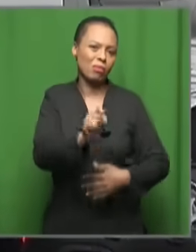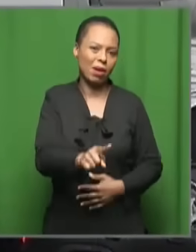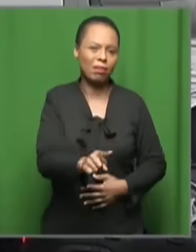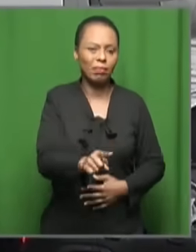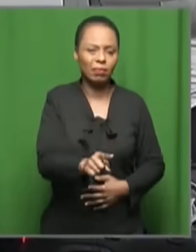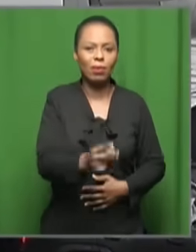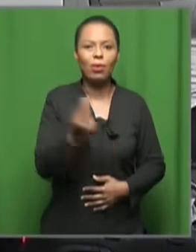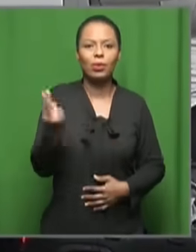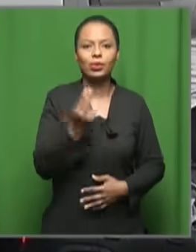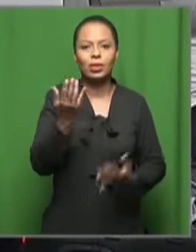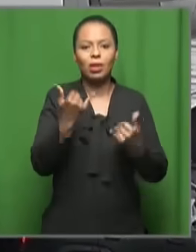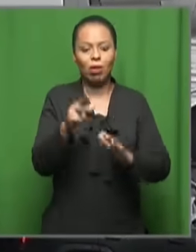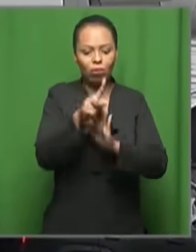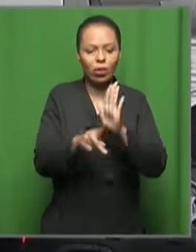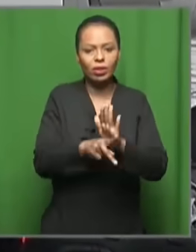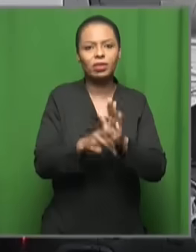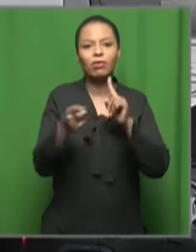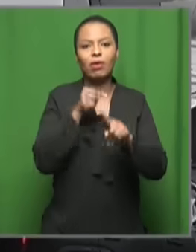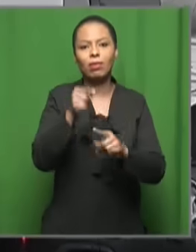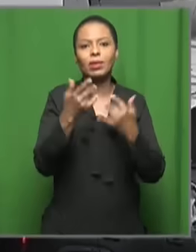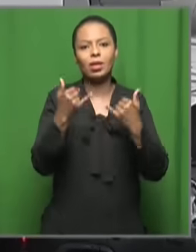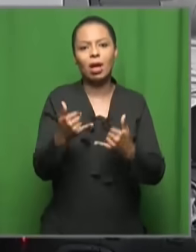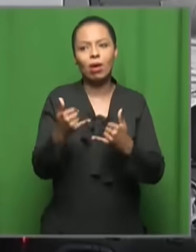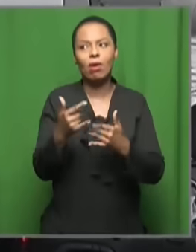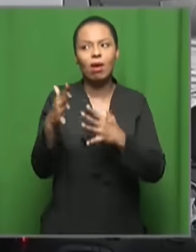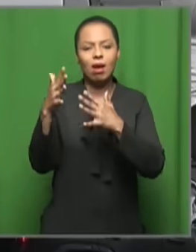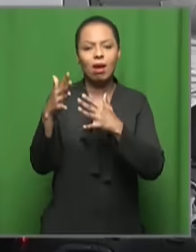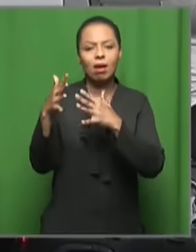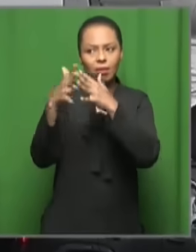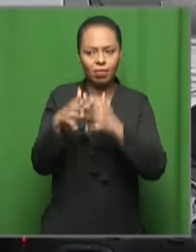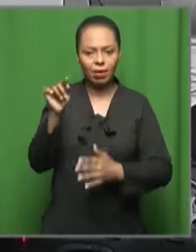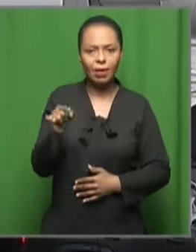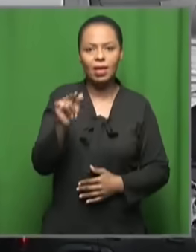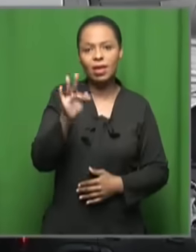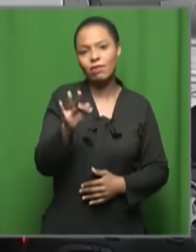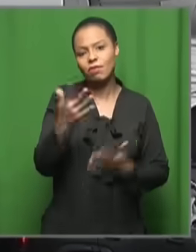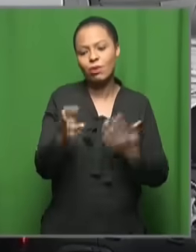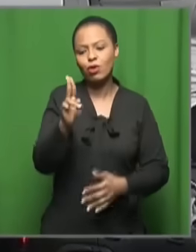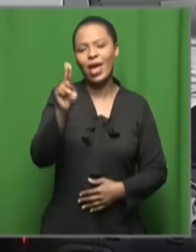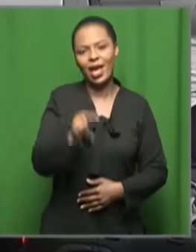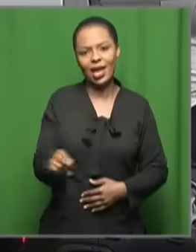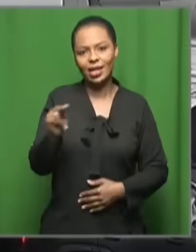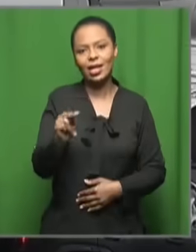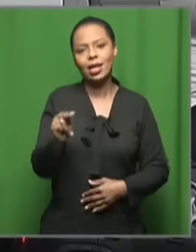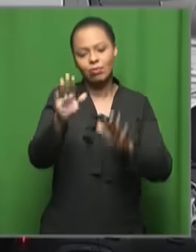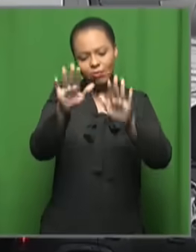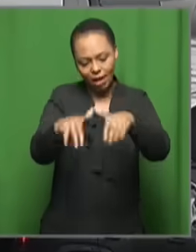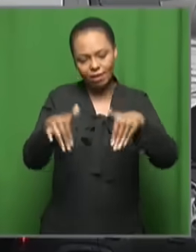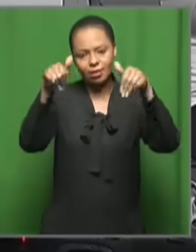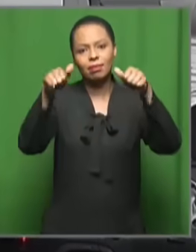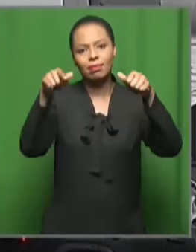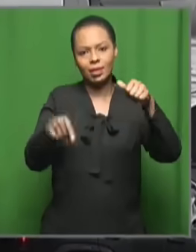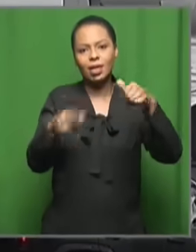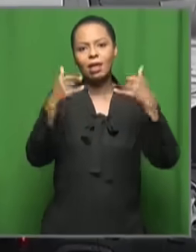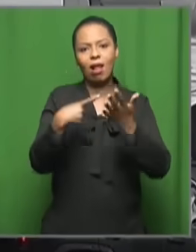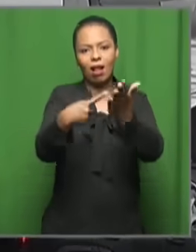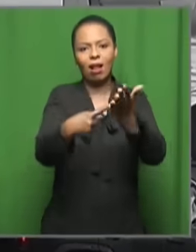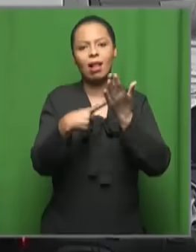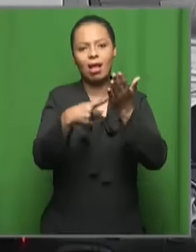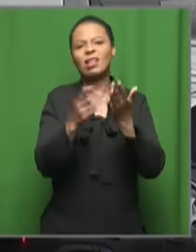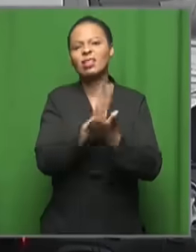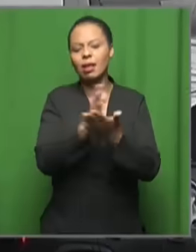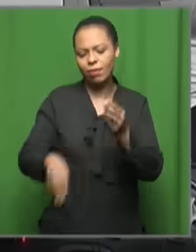promulgation of policies at the level of the United Nations. So when you go to the UN General Assembly discussion next year, corruption, these